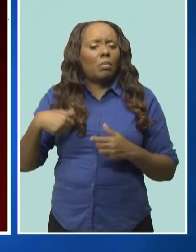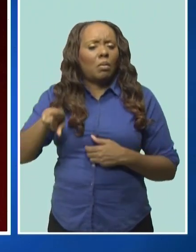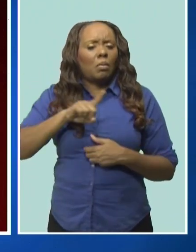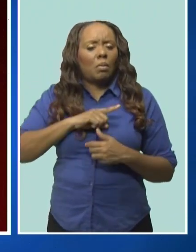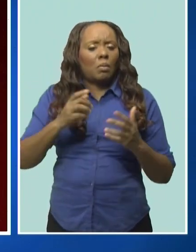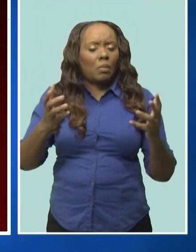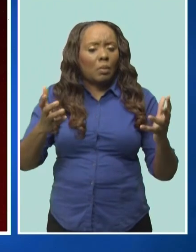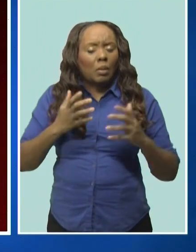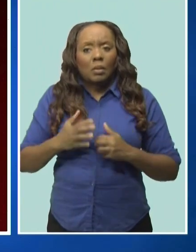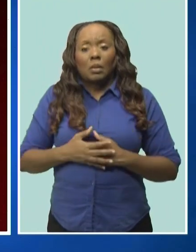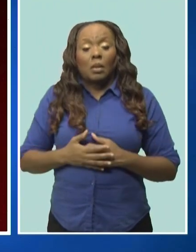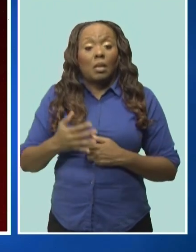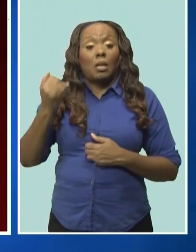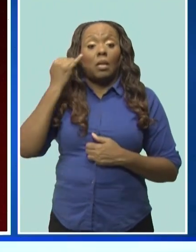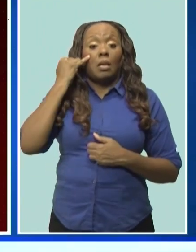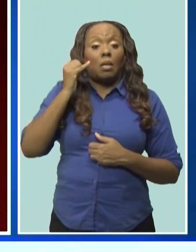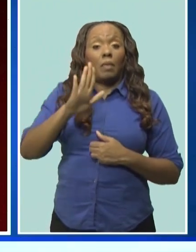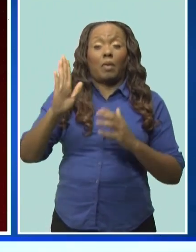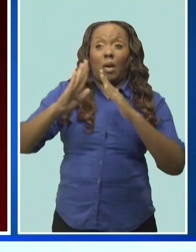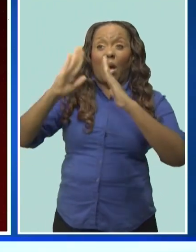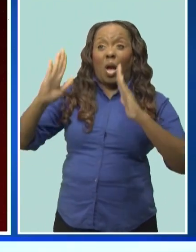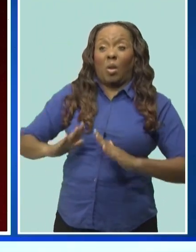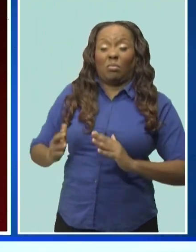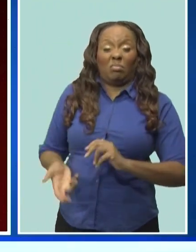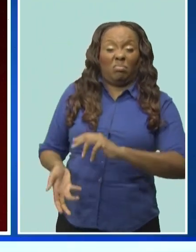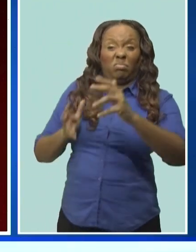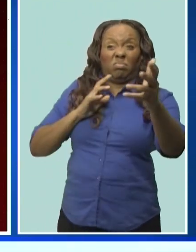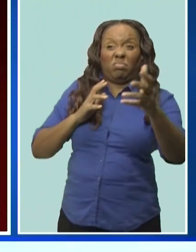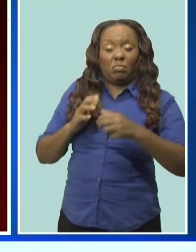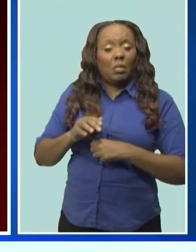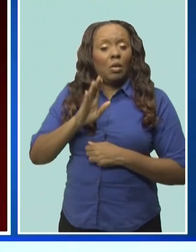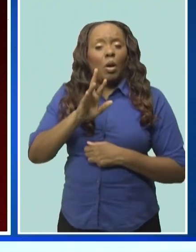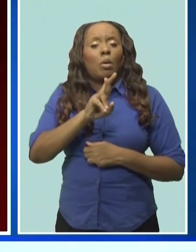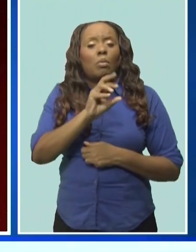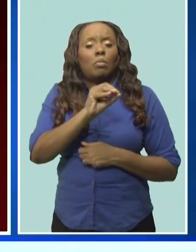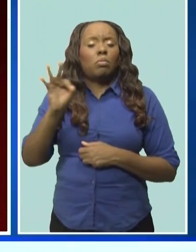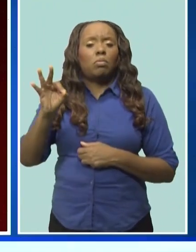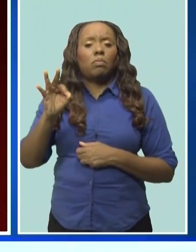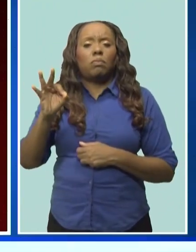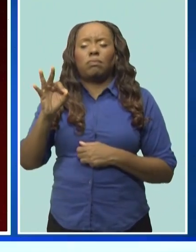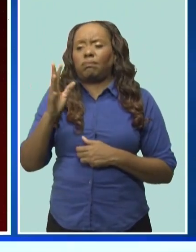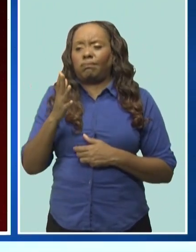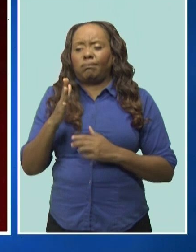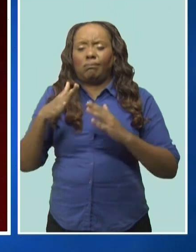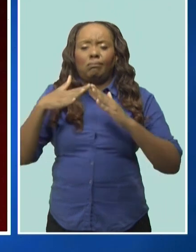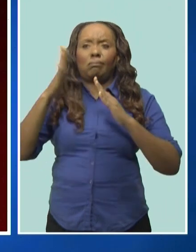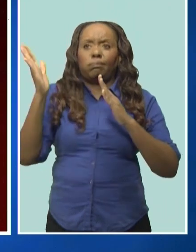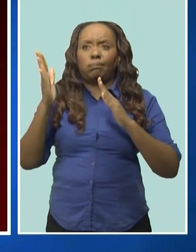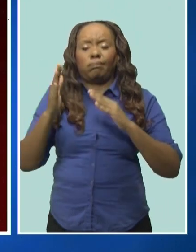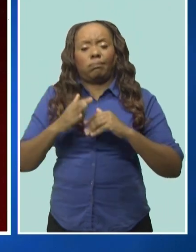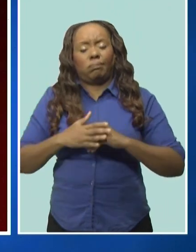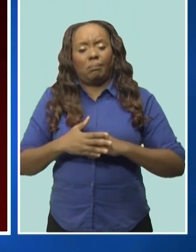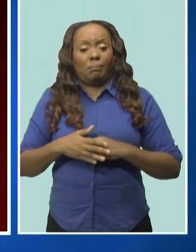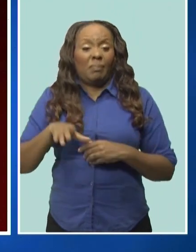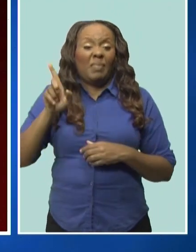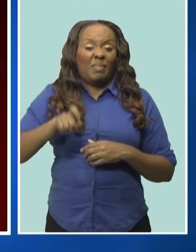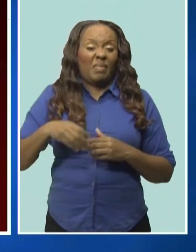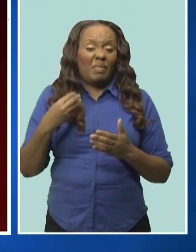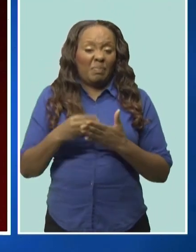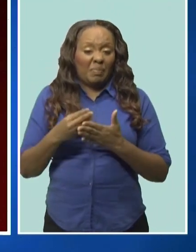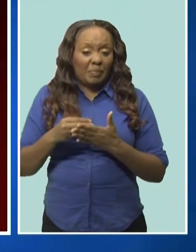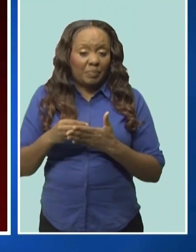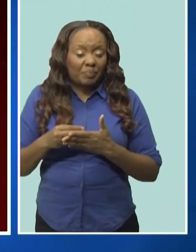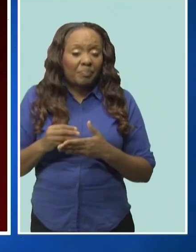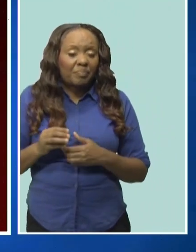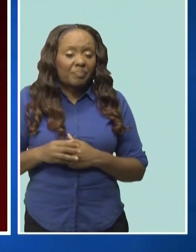fact that if your house is damaged, your roof is off, your windows down, your property is damaged, you need funding to replace that.